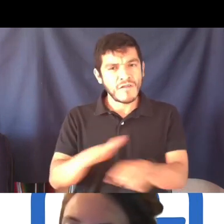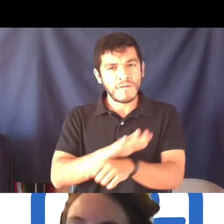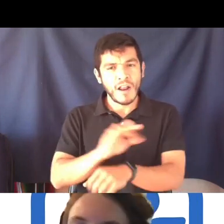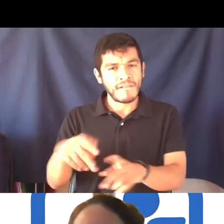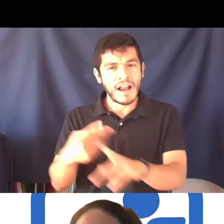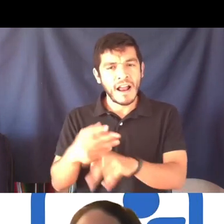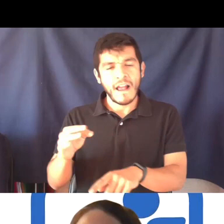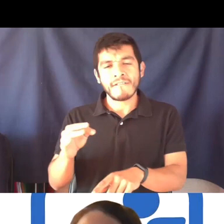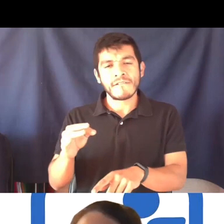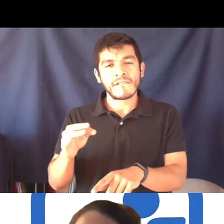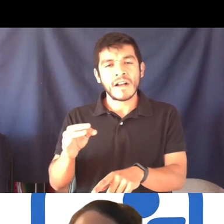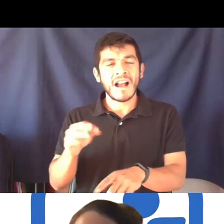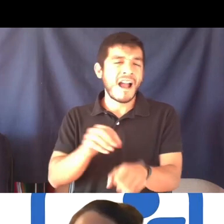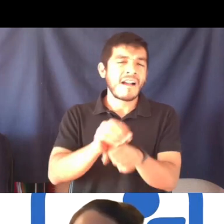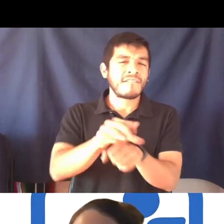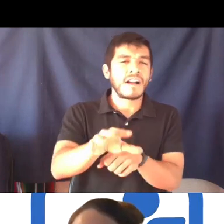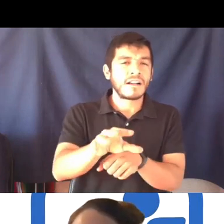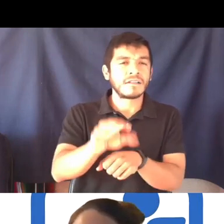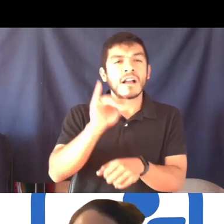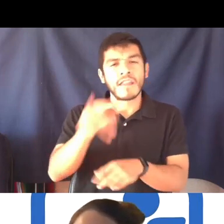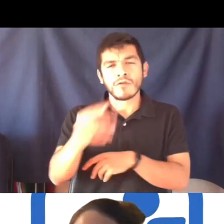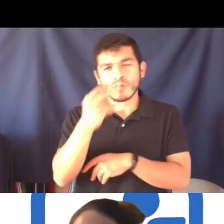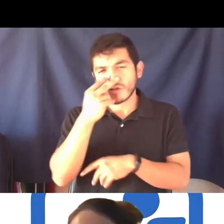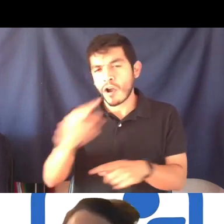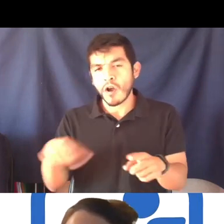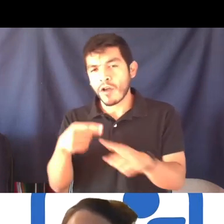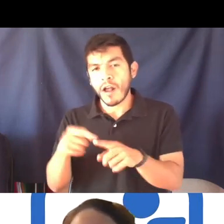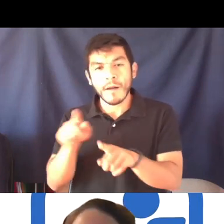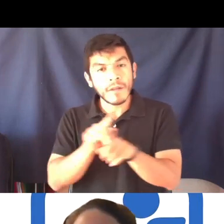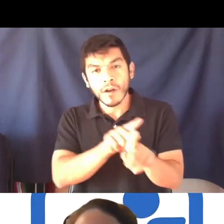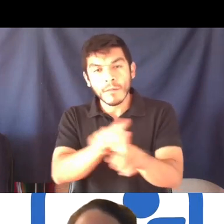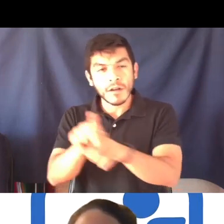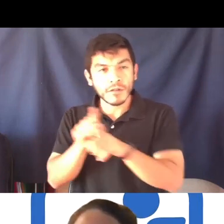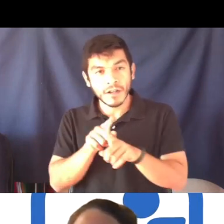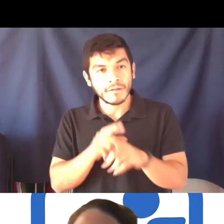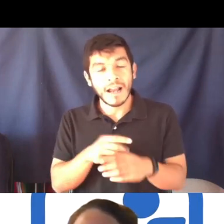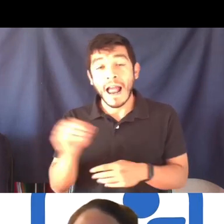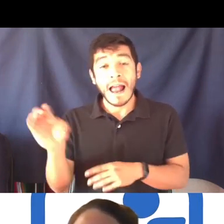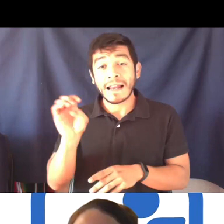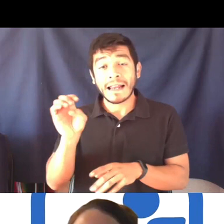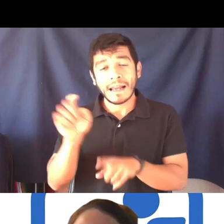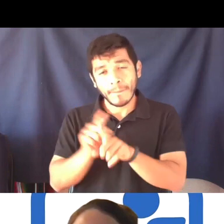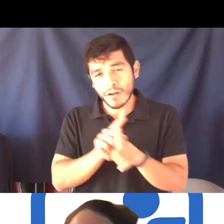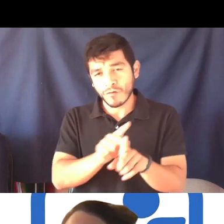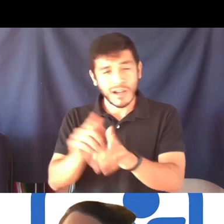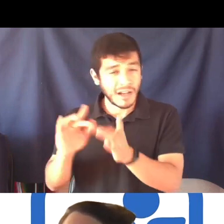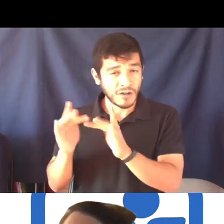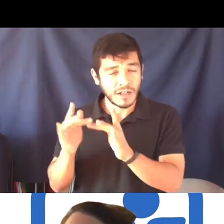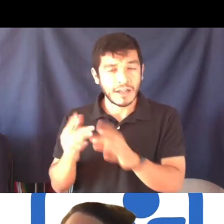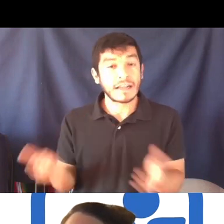of practical advice that you saw around peer mentoring and e-mentoring here. I think I would quickly